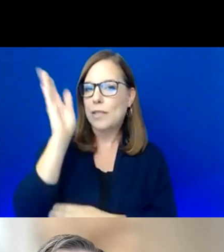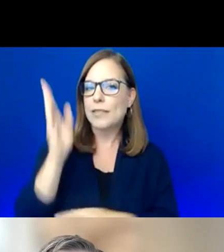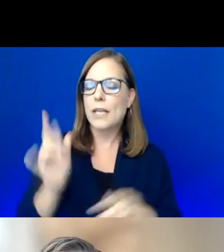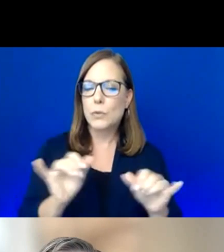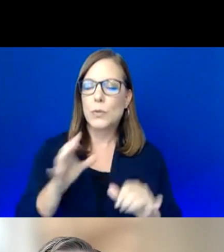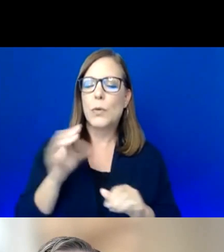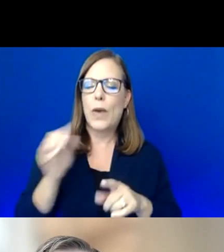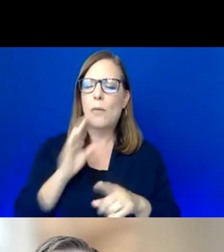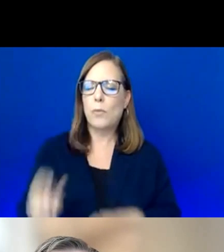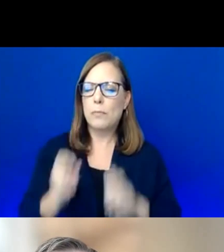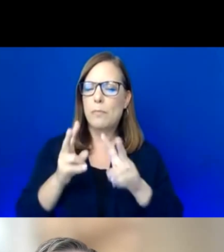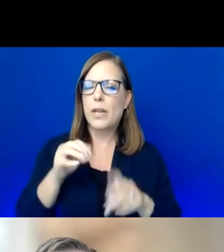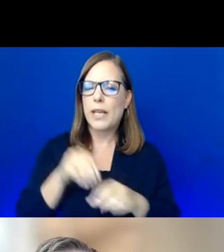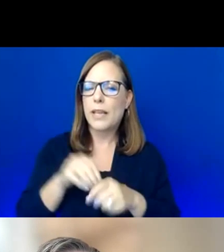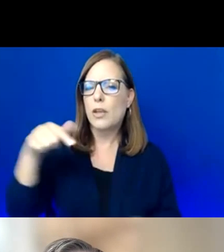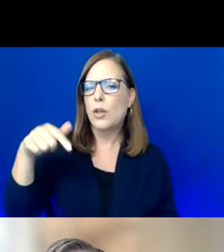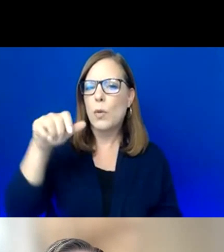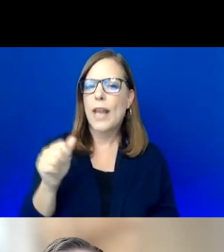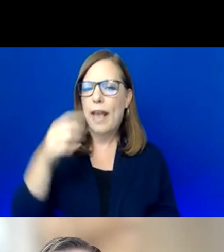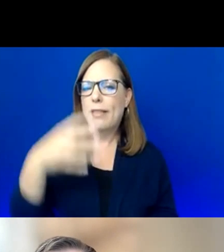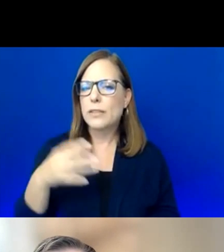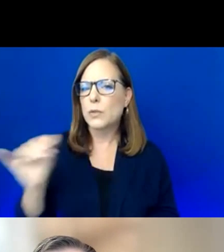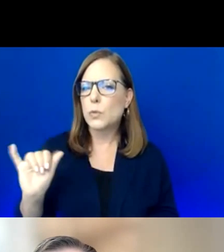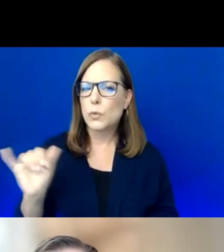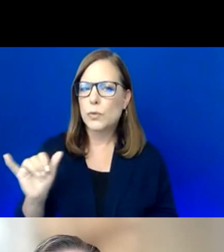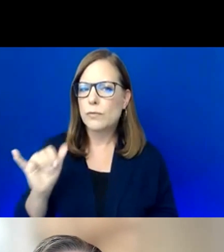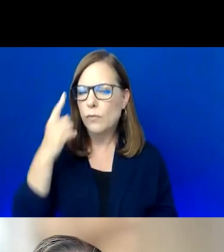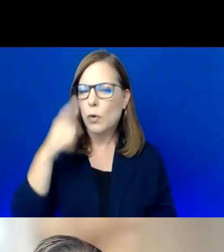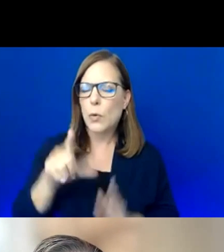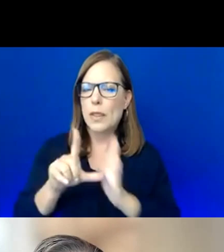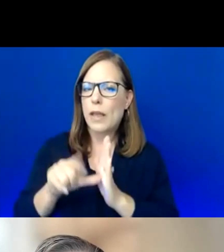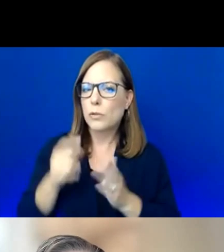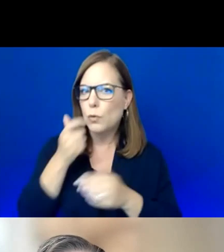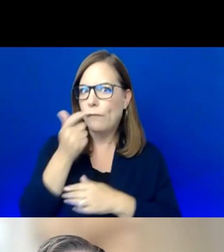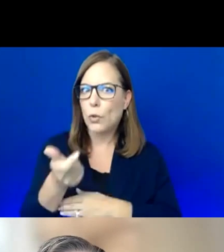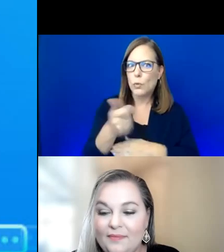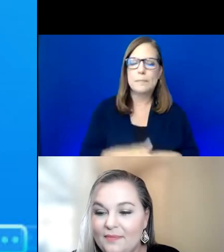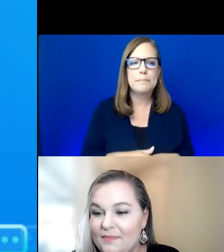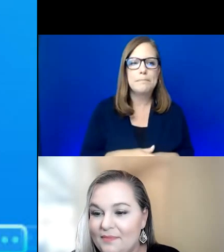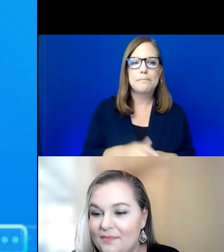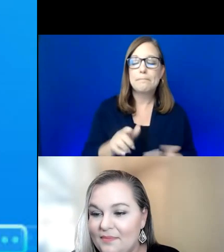Q&A as well. And I will turn it over to Connie.